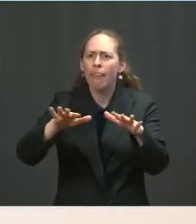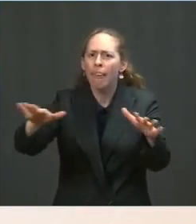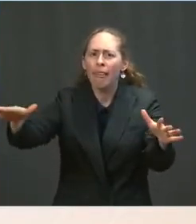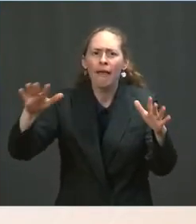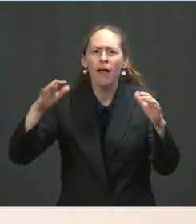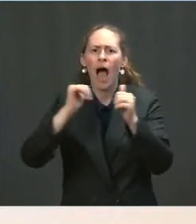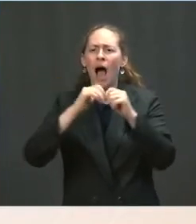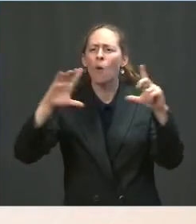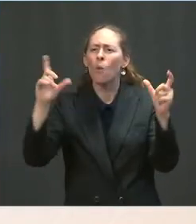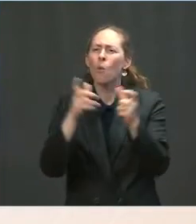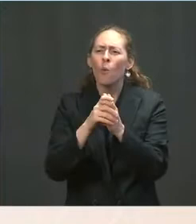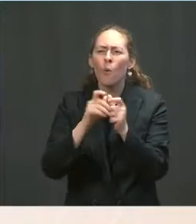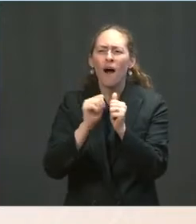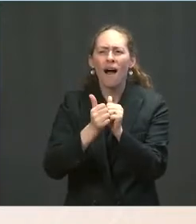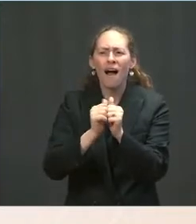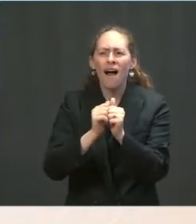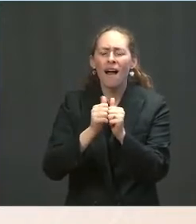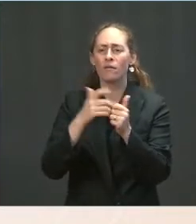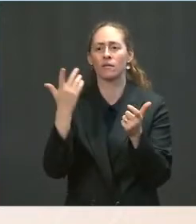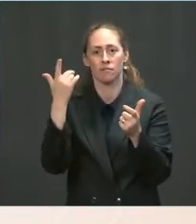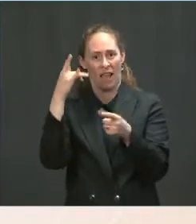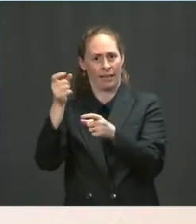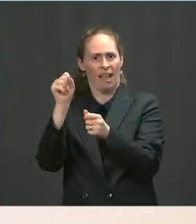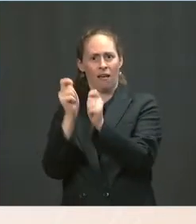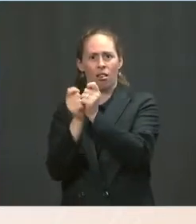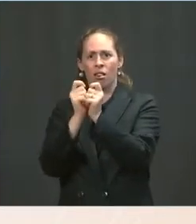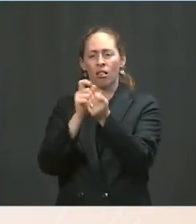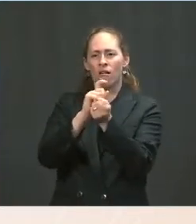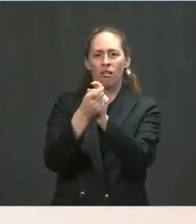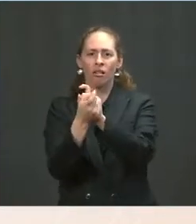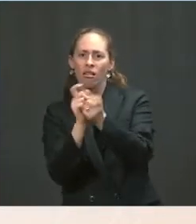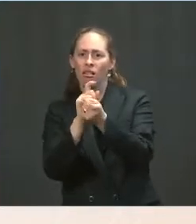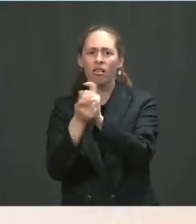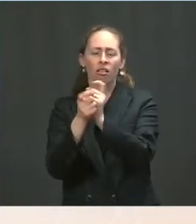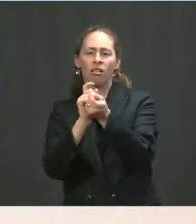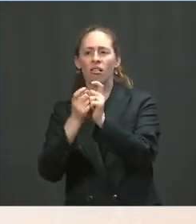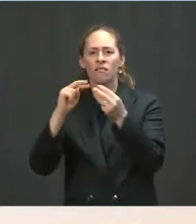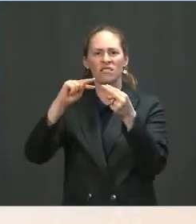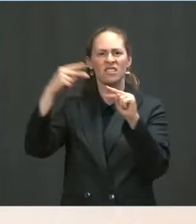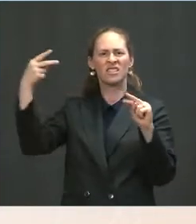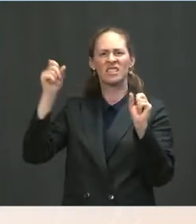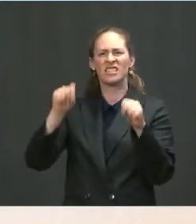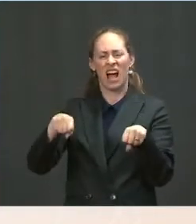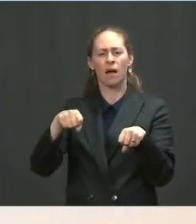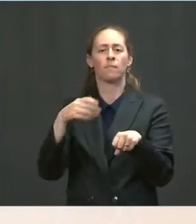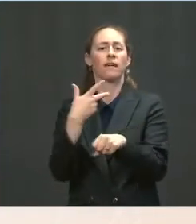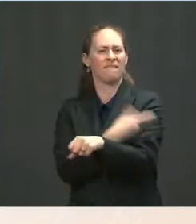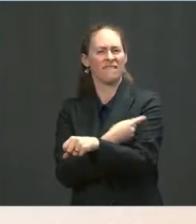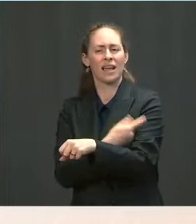mutations, we can. So we just need to get more people vaccinated, and the good news is that the